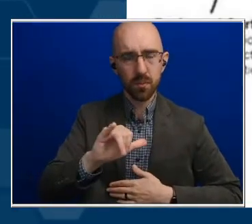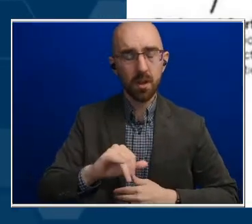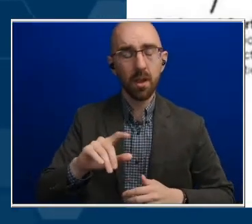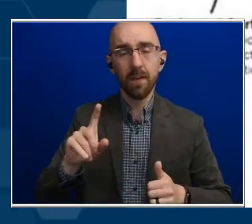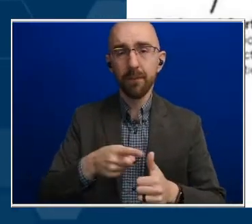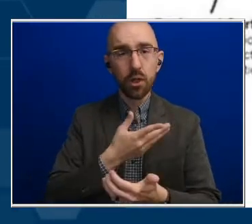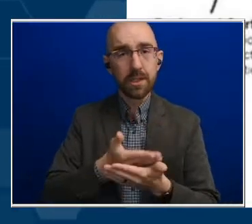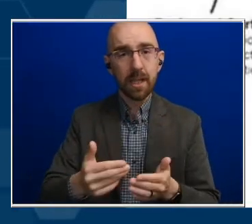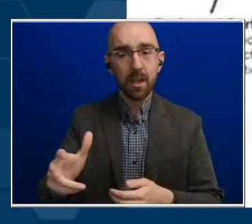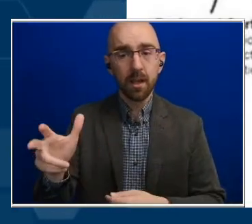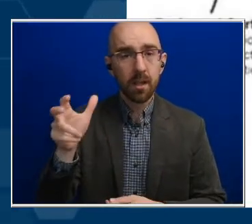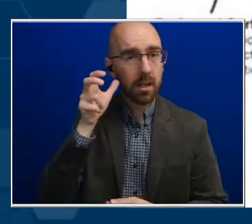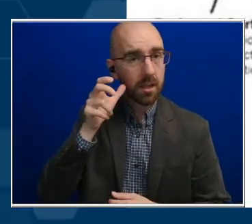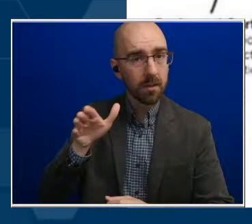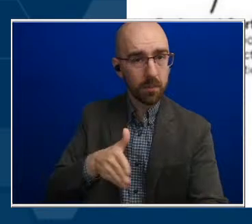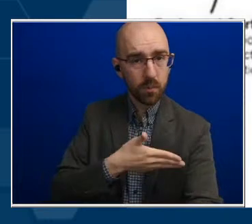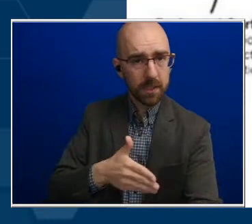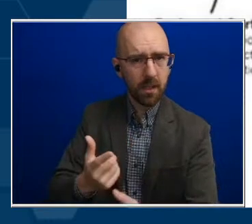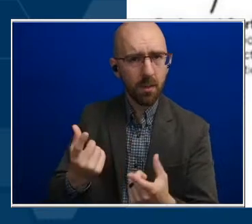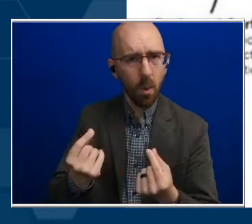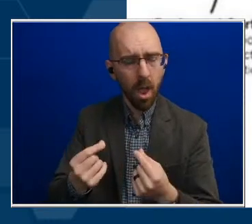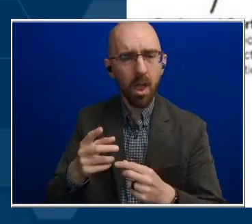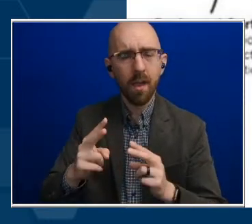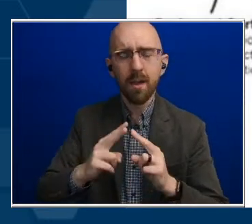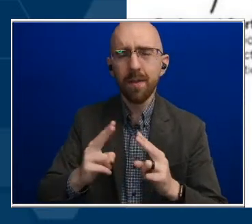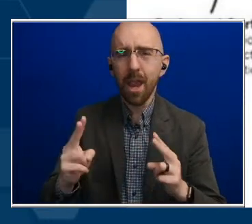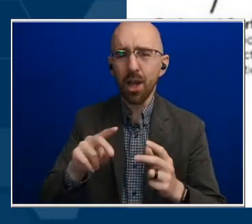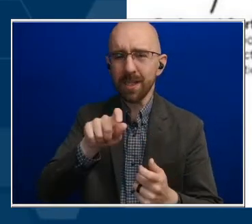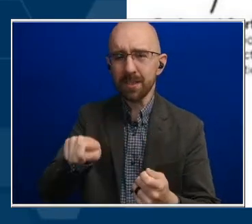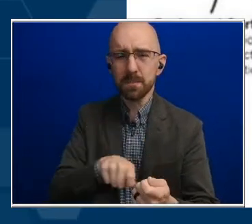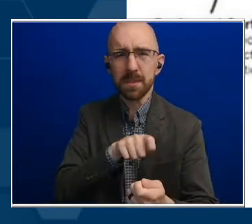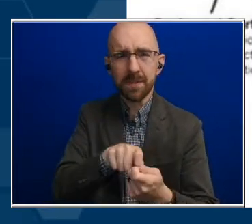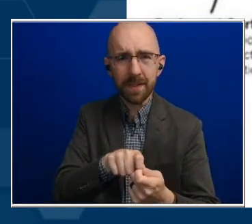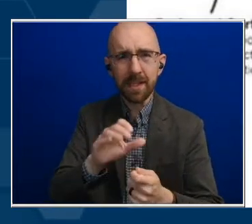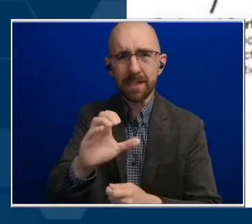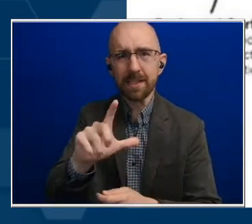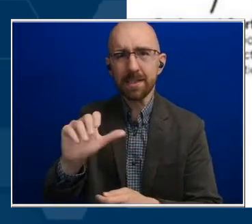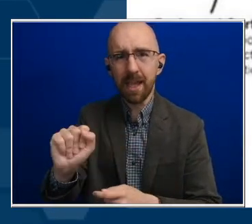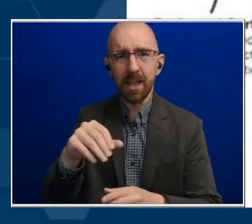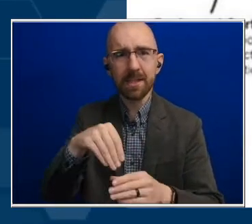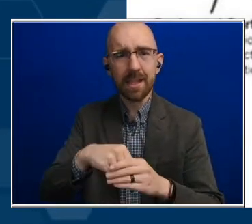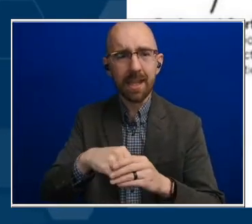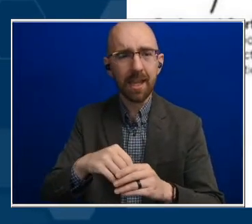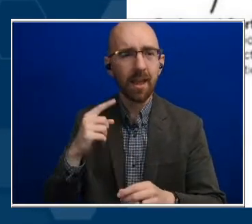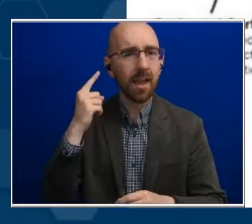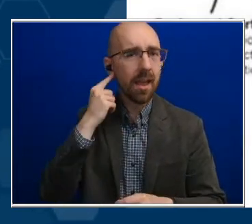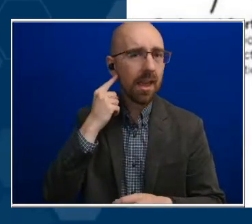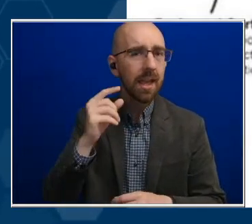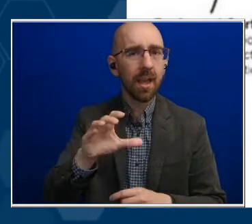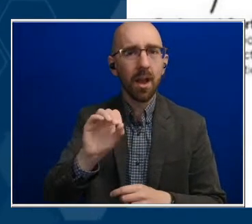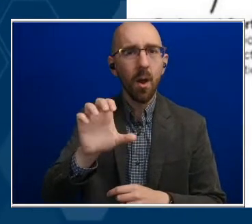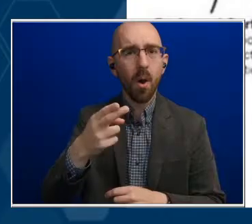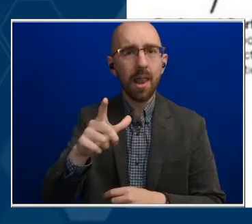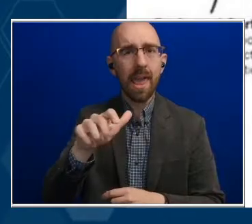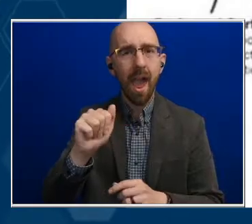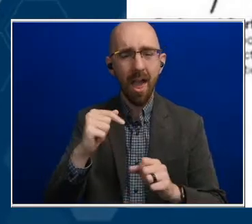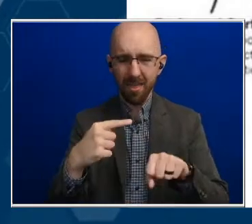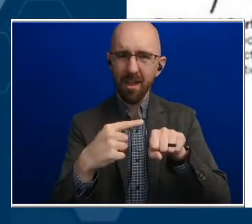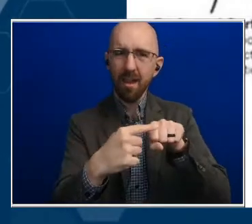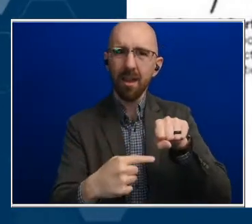is very specific cells in our cochlea, in our ear, are pitch